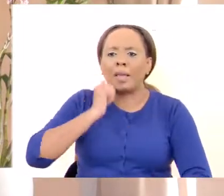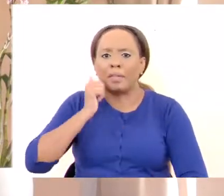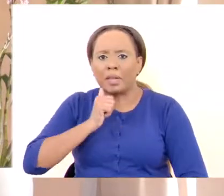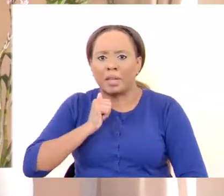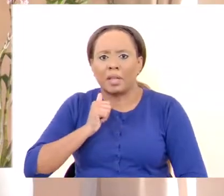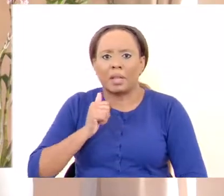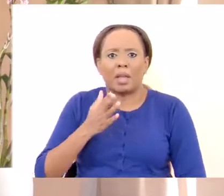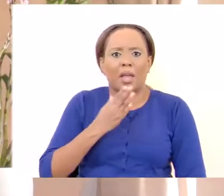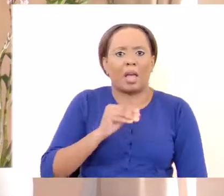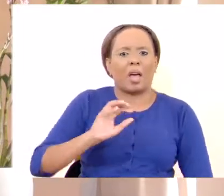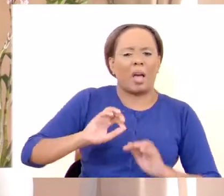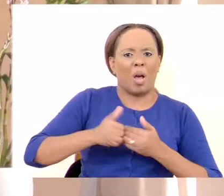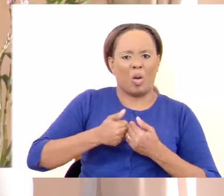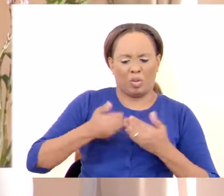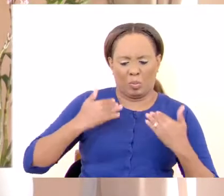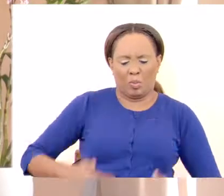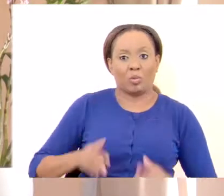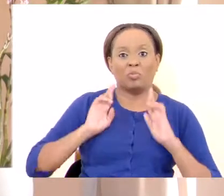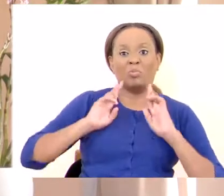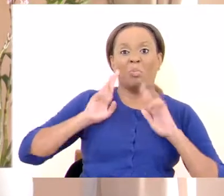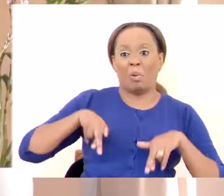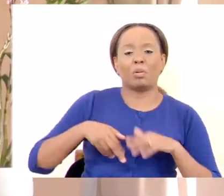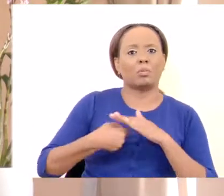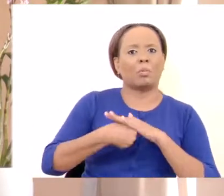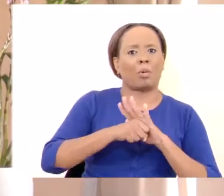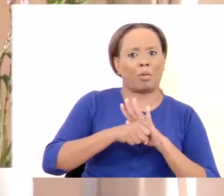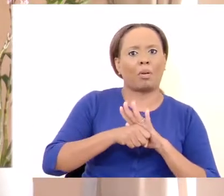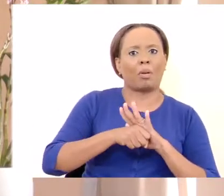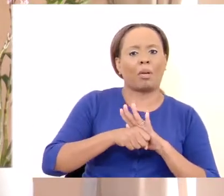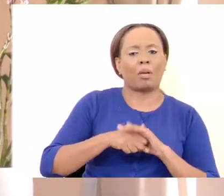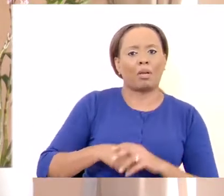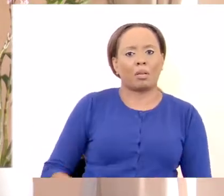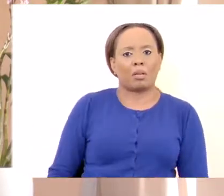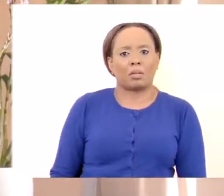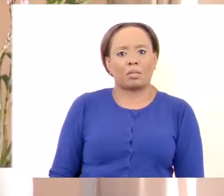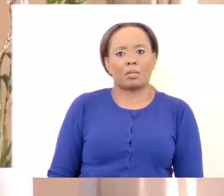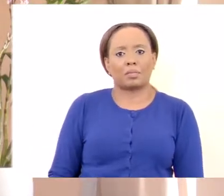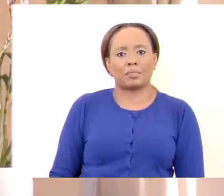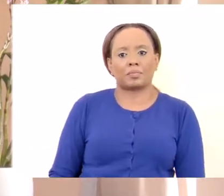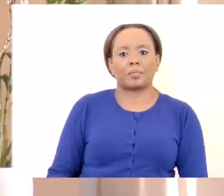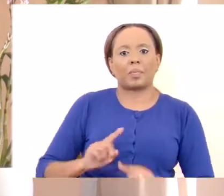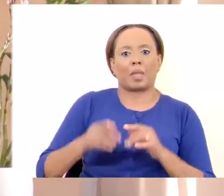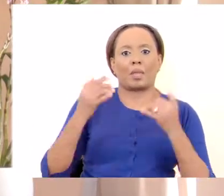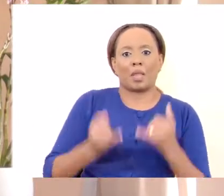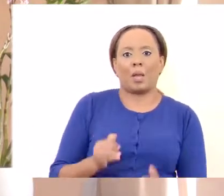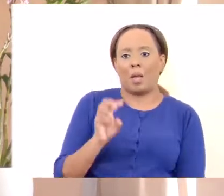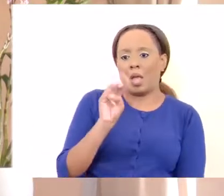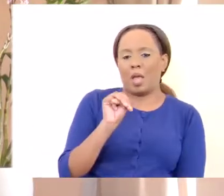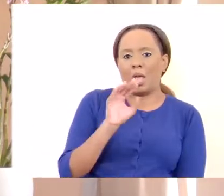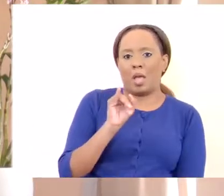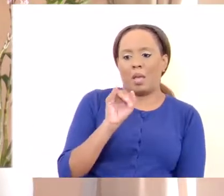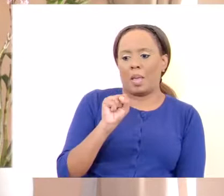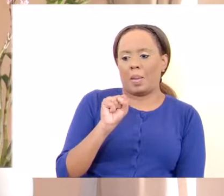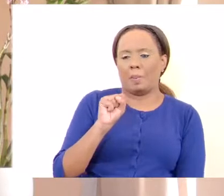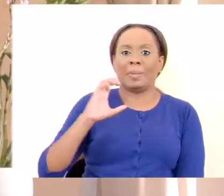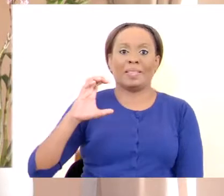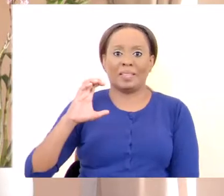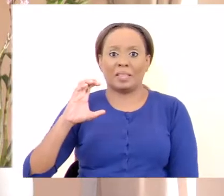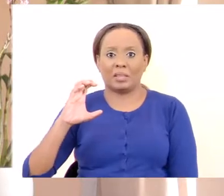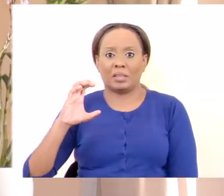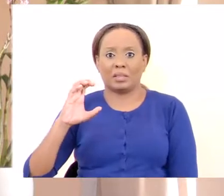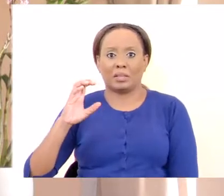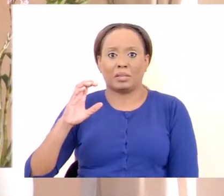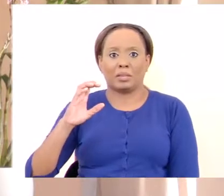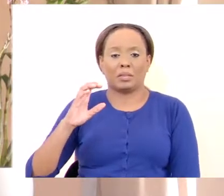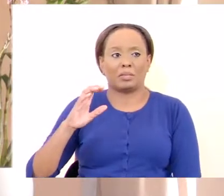immune response related to COVID-19 and is seen in children who had COVID but who have